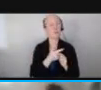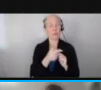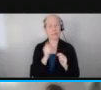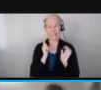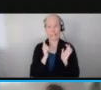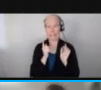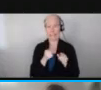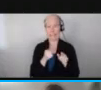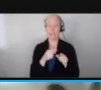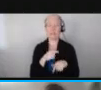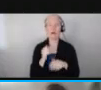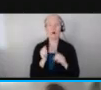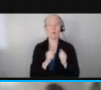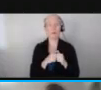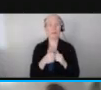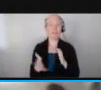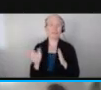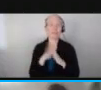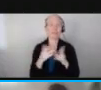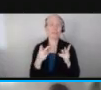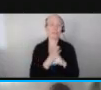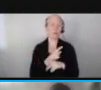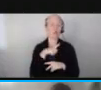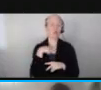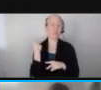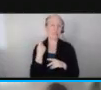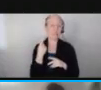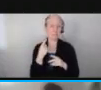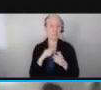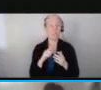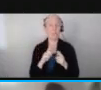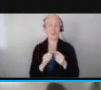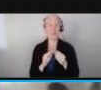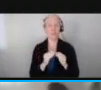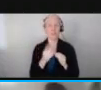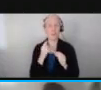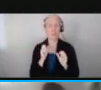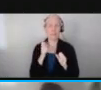many other risk postures behind this, but the driving one is shown here.